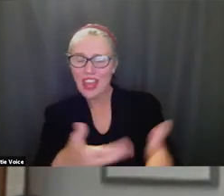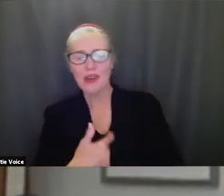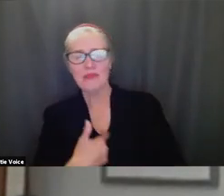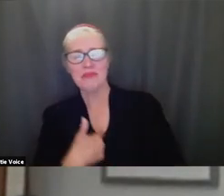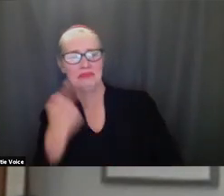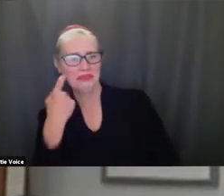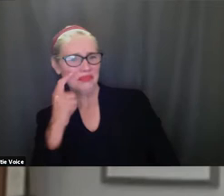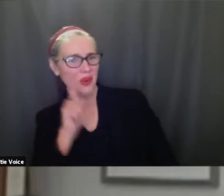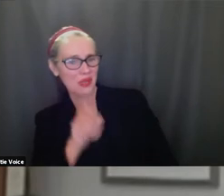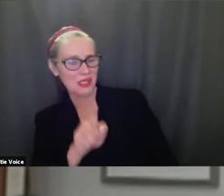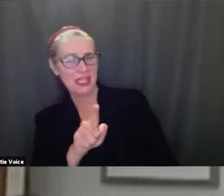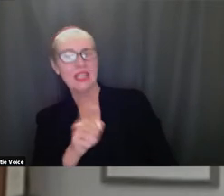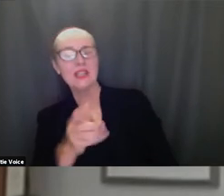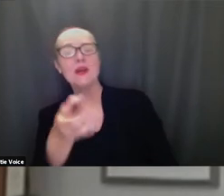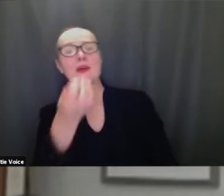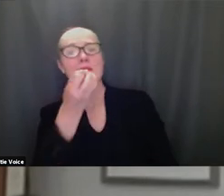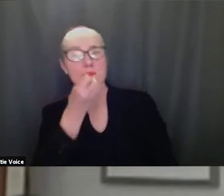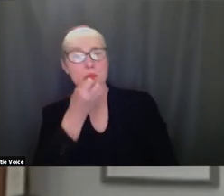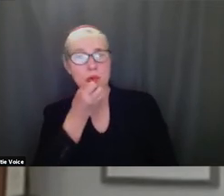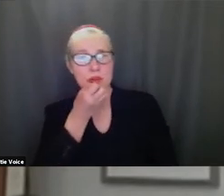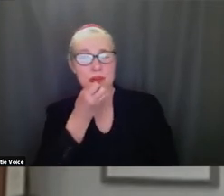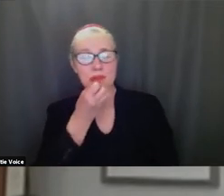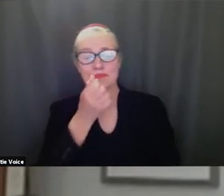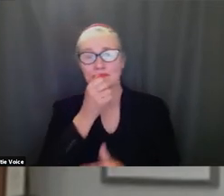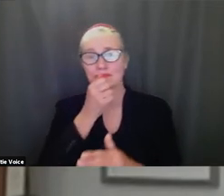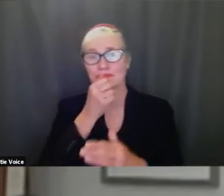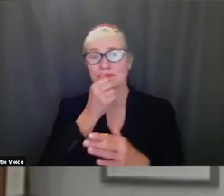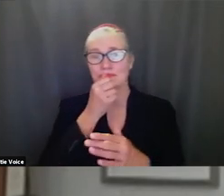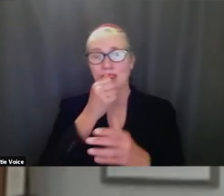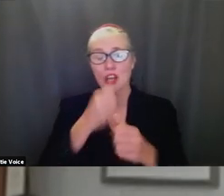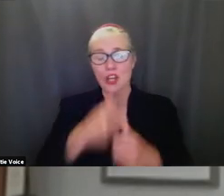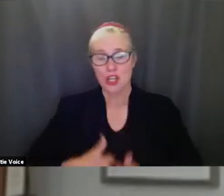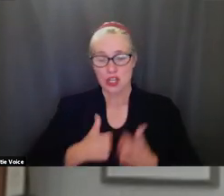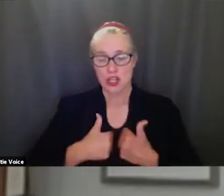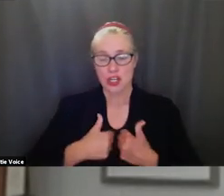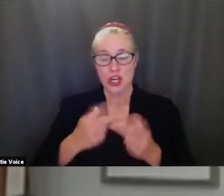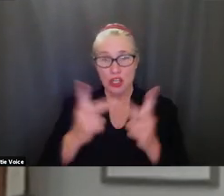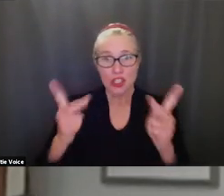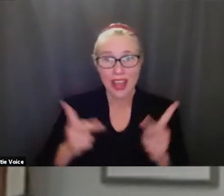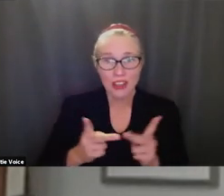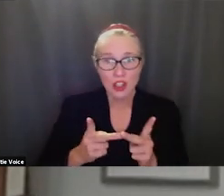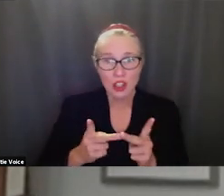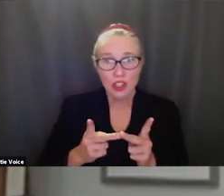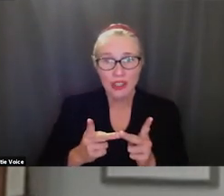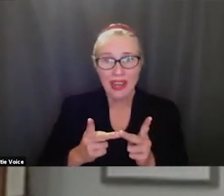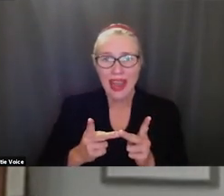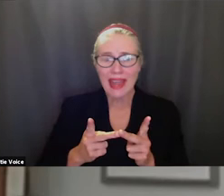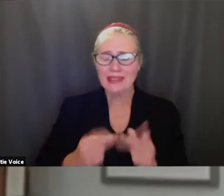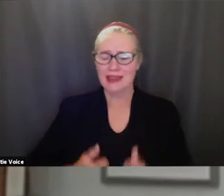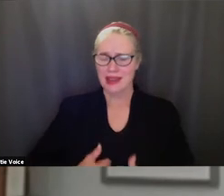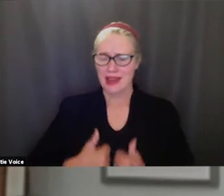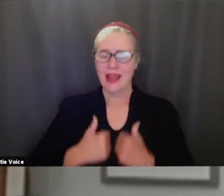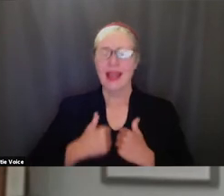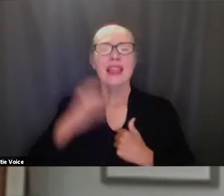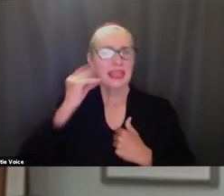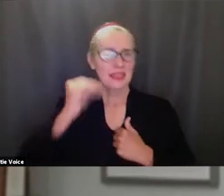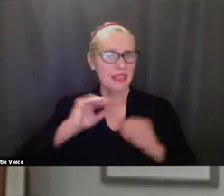is food shelter and stability for our families and the community also